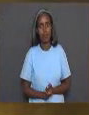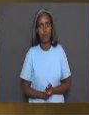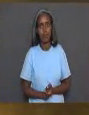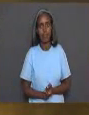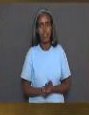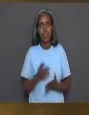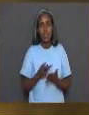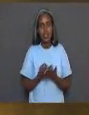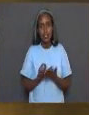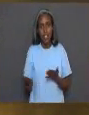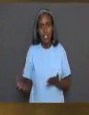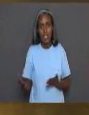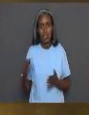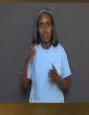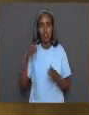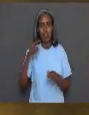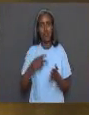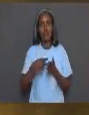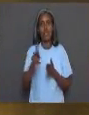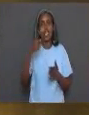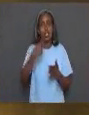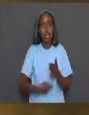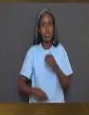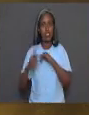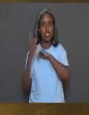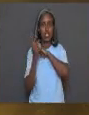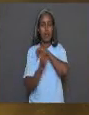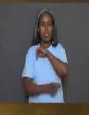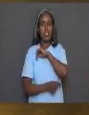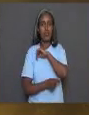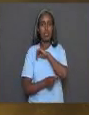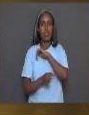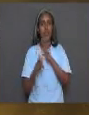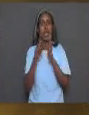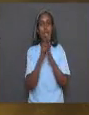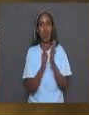Failure to pay tax is punishable by law.